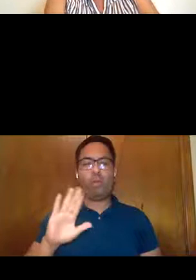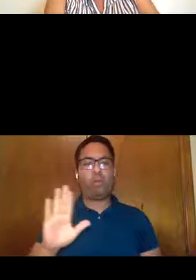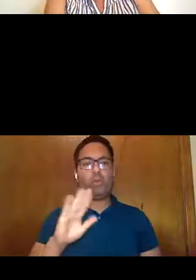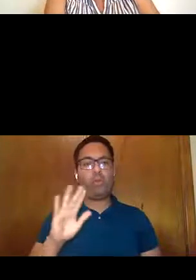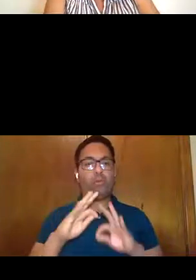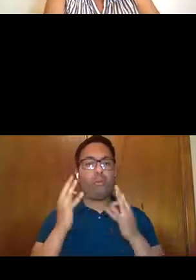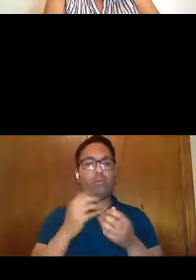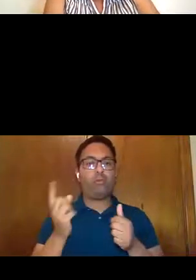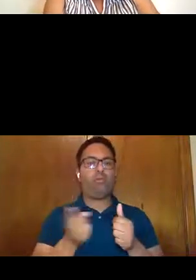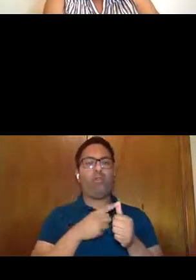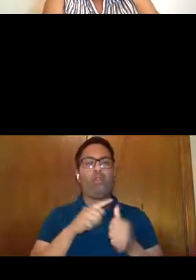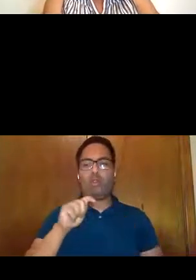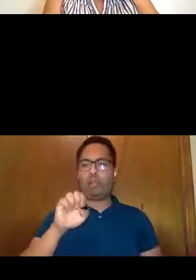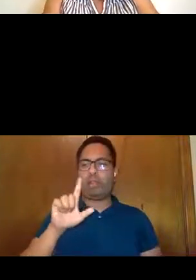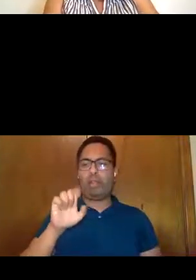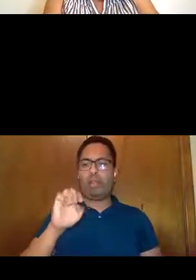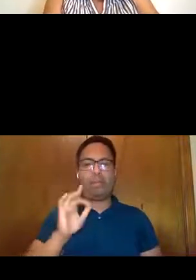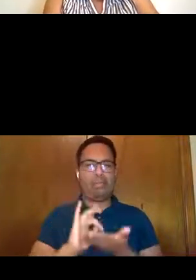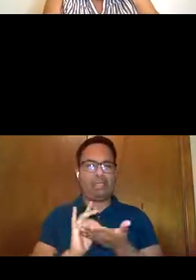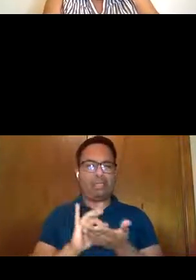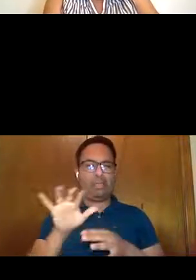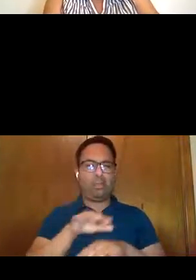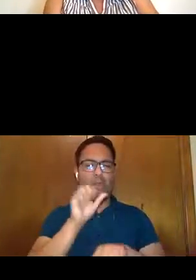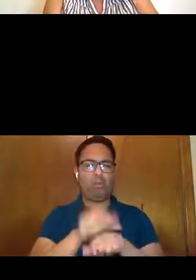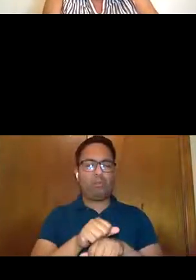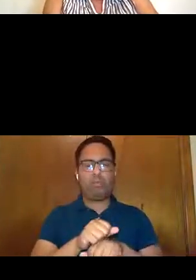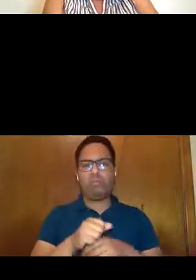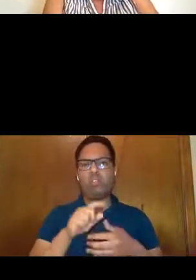appointment. Here are some things that we're going to talk about this evening.